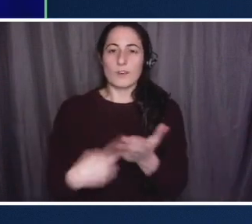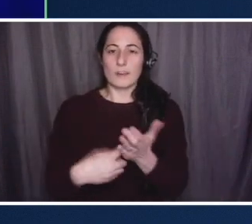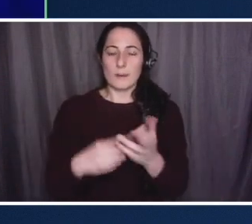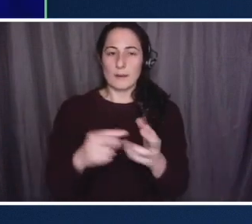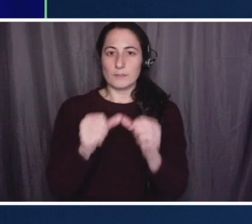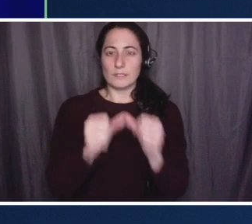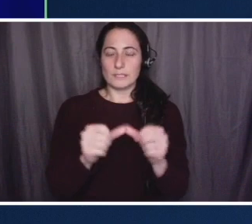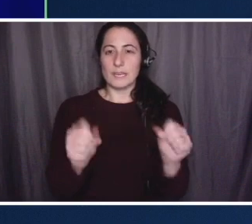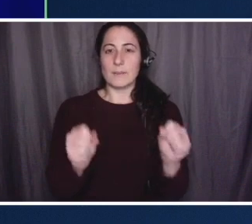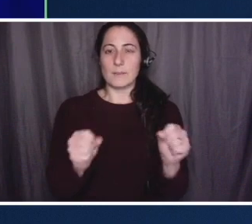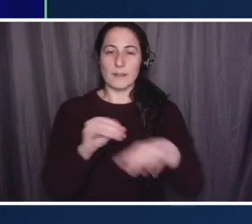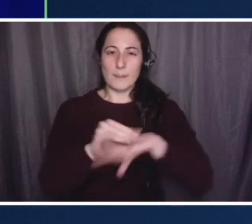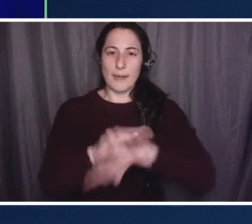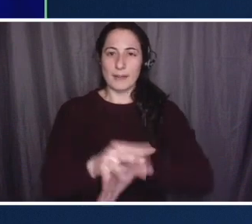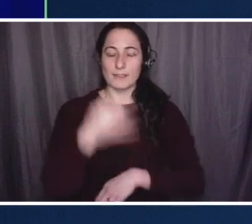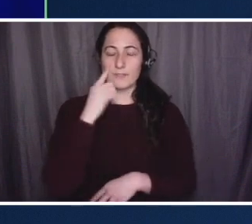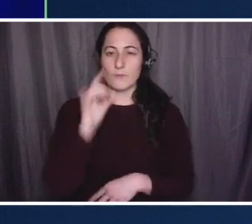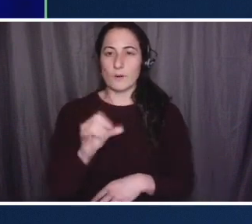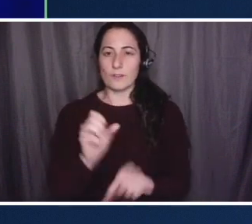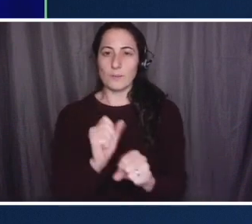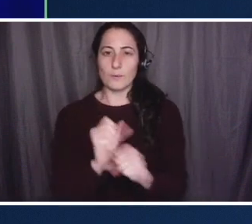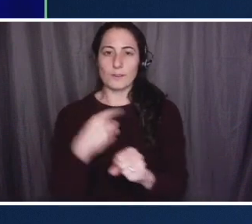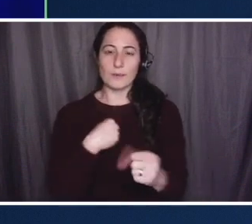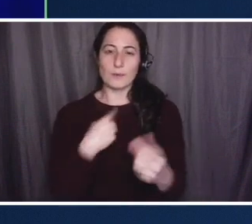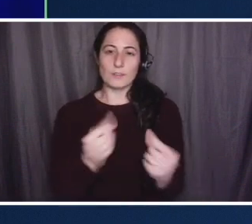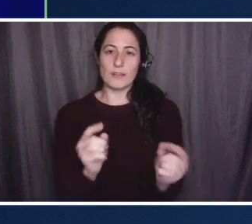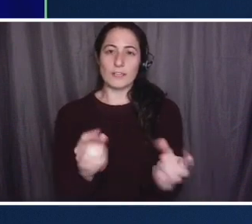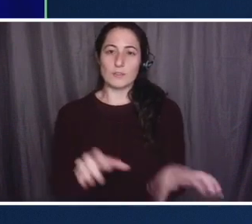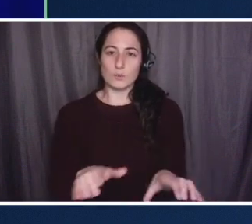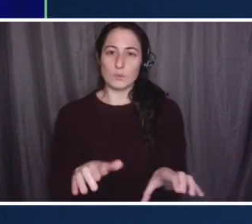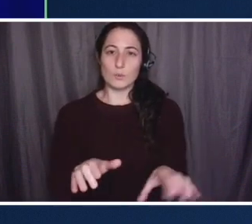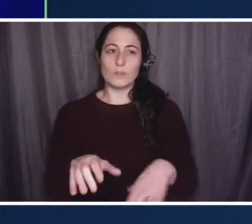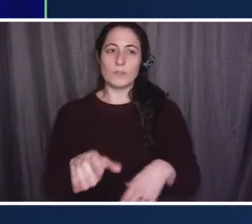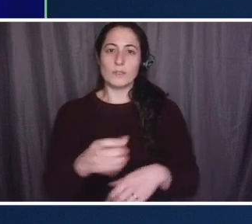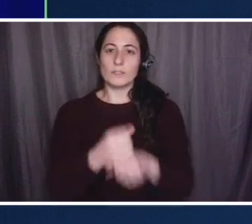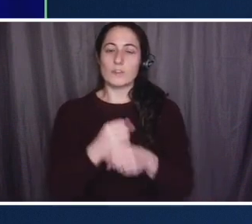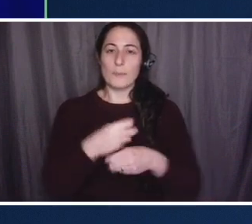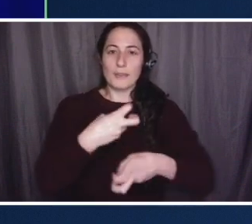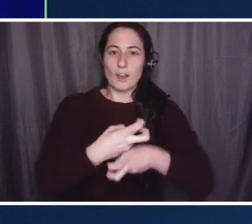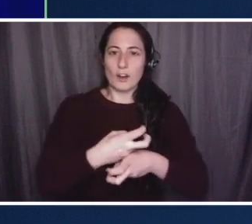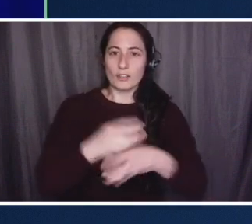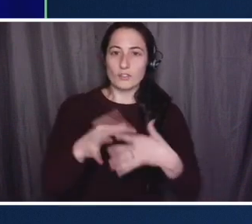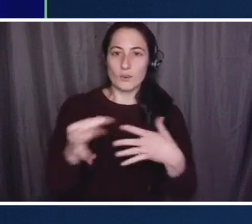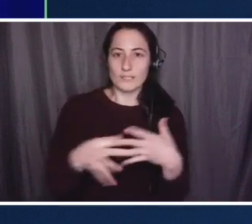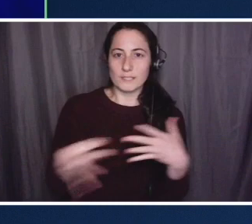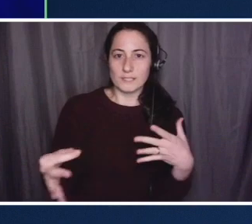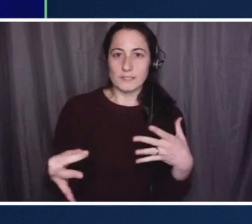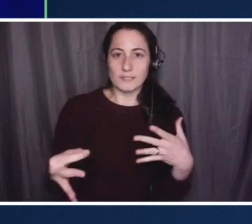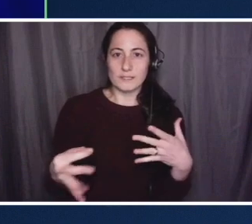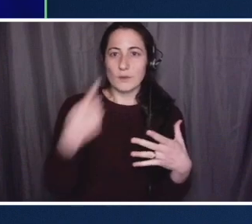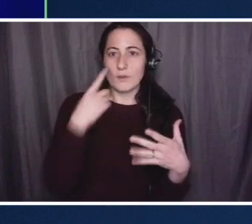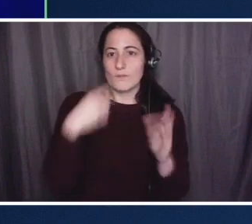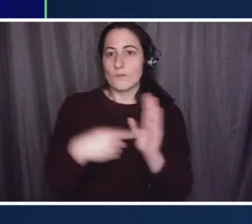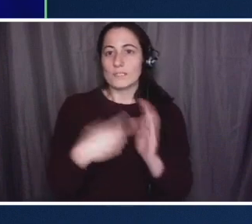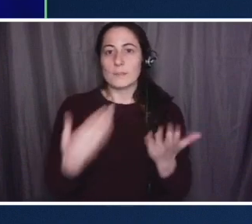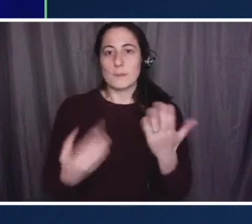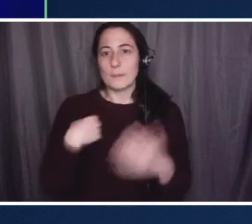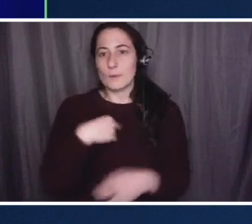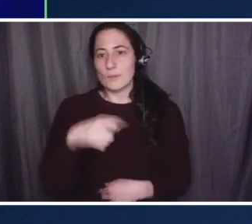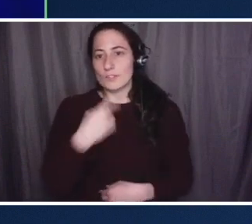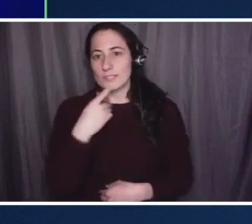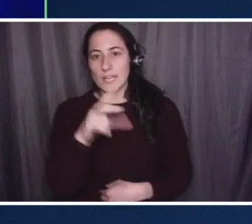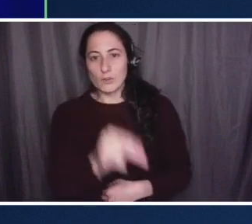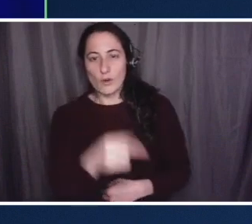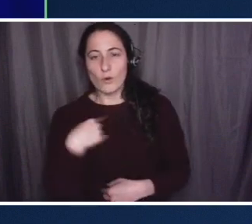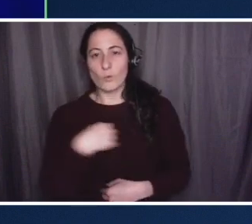sustainable impact of the work that we're trying to do beyond our own bottom line? So making hard choices of, we should say no to this thing because we're not the best position to do it. We should actually, in fact,